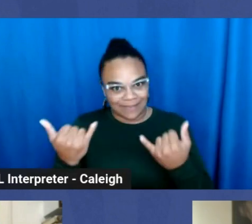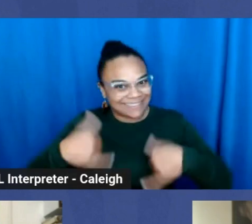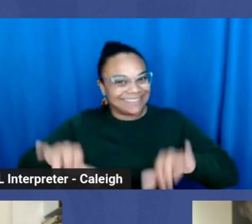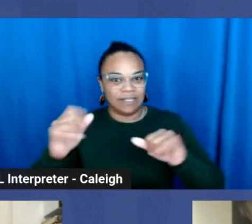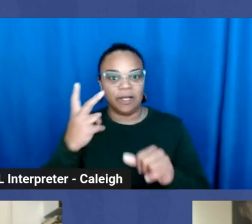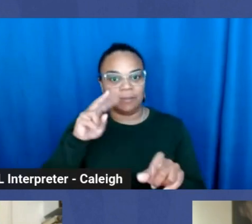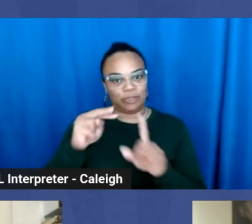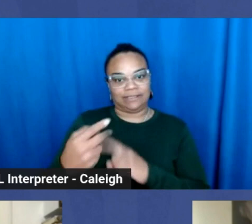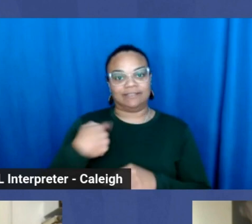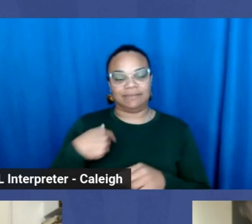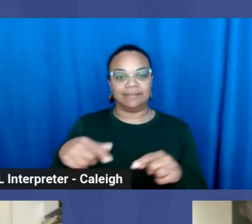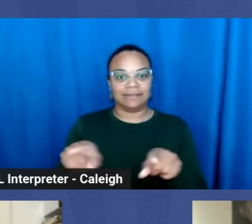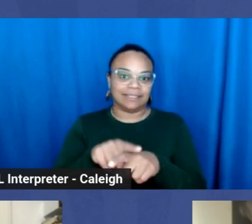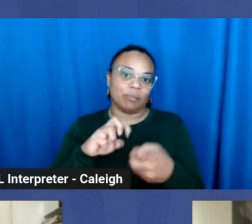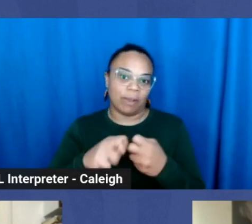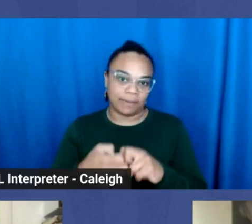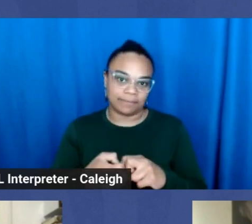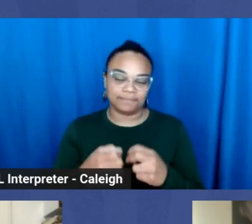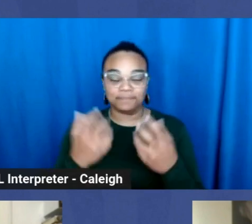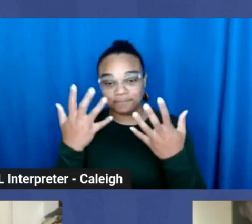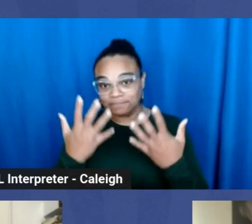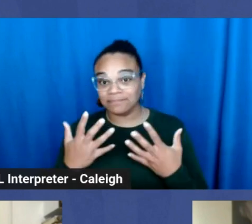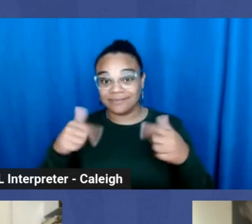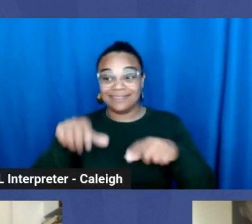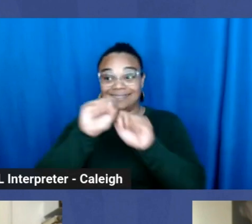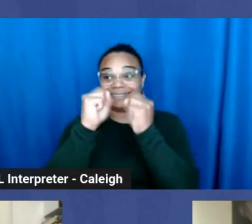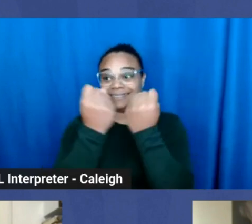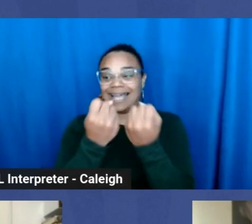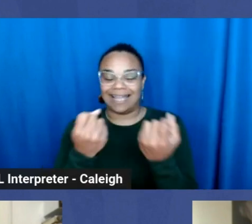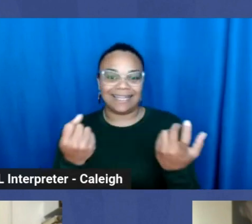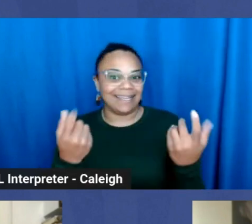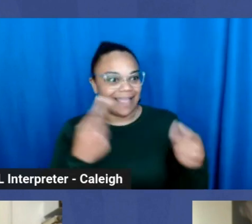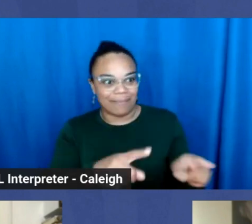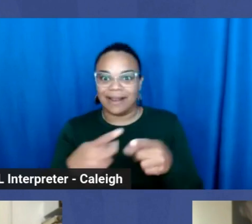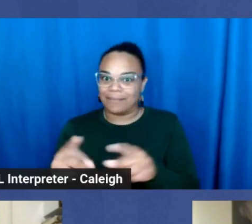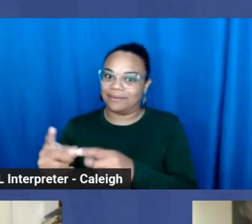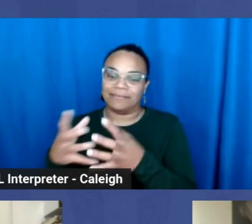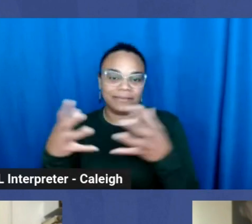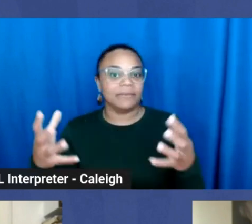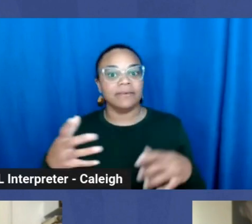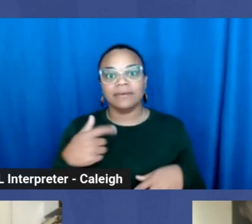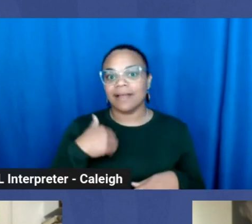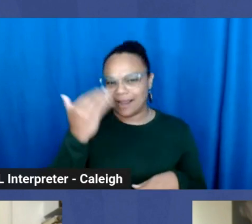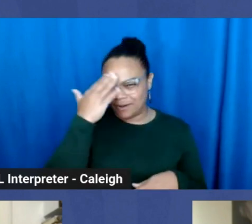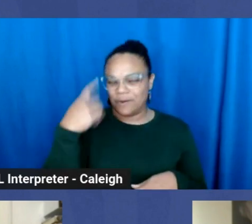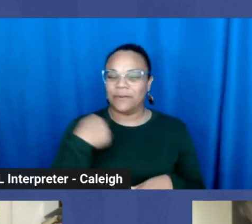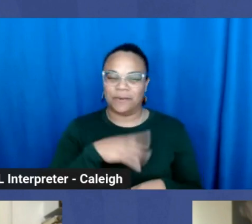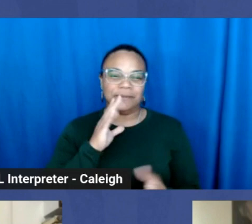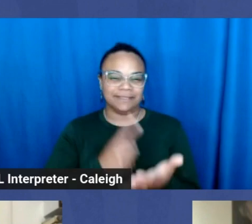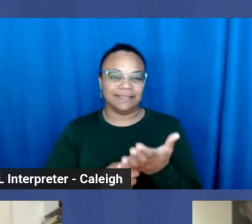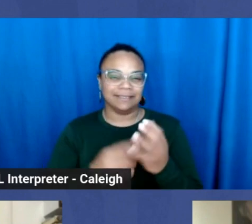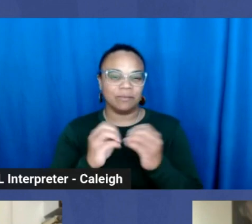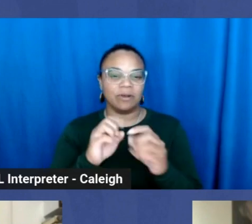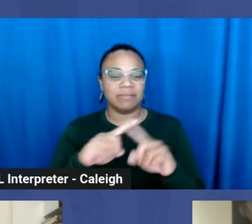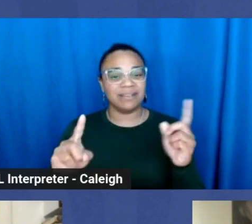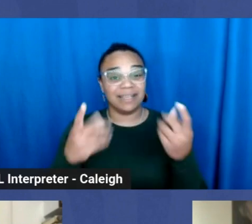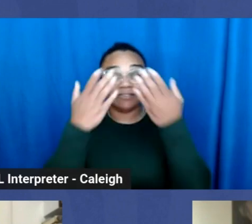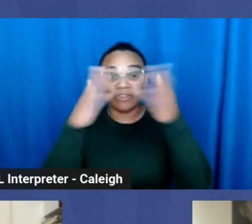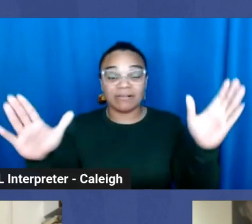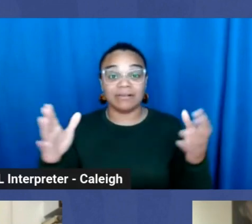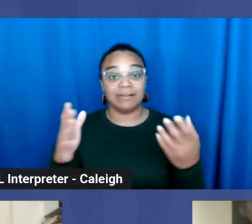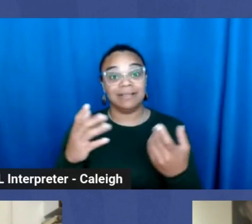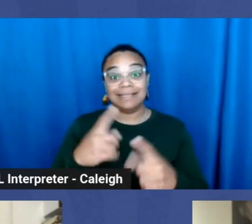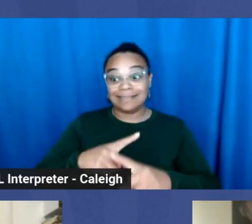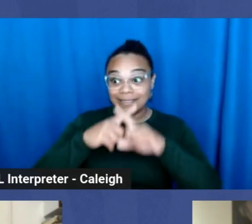areas in the society, unfortunately. And I'm sure we're going to be discussing more of where we see them. But in general, I think censorship is an ongoing battle